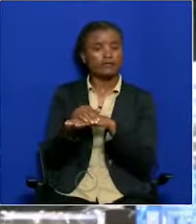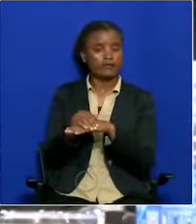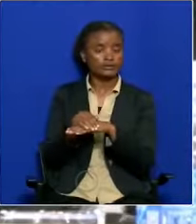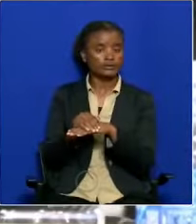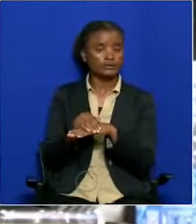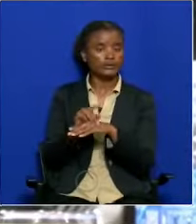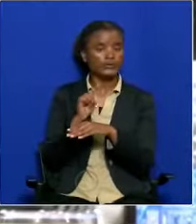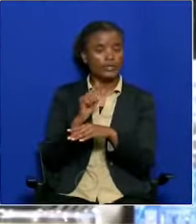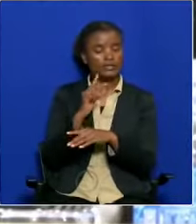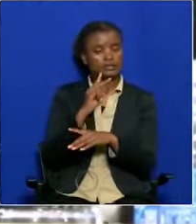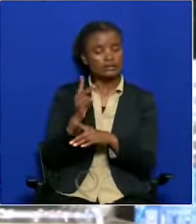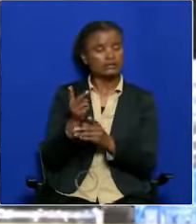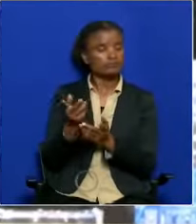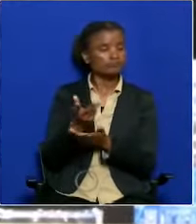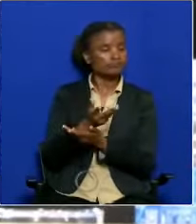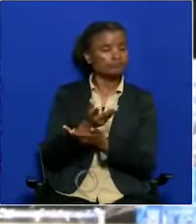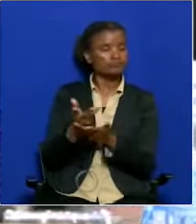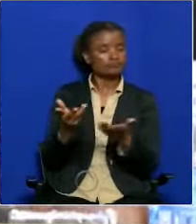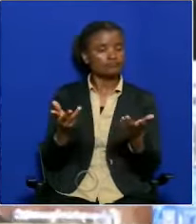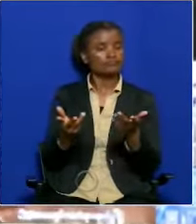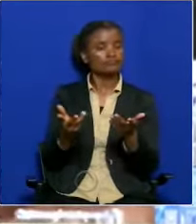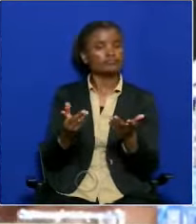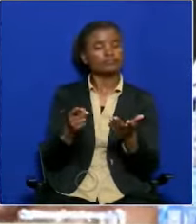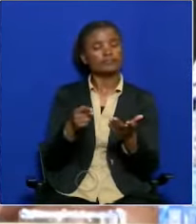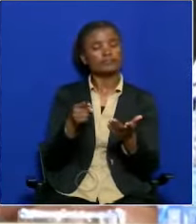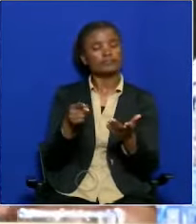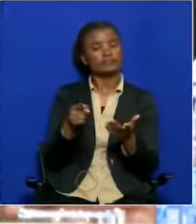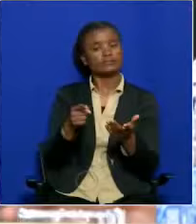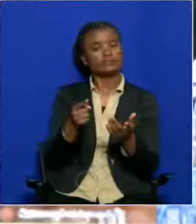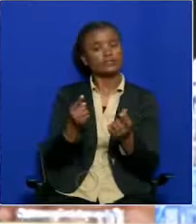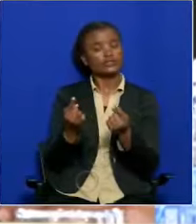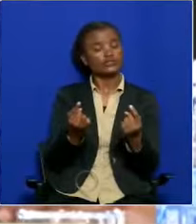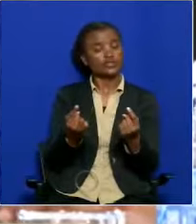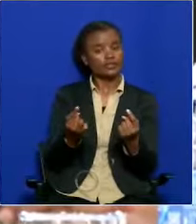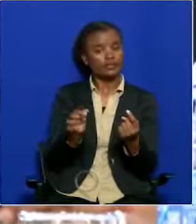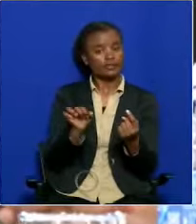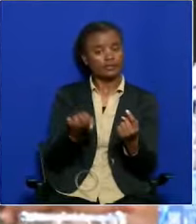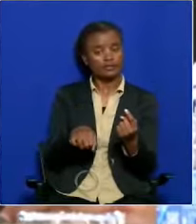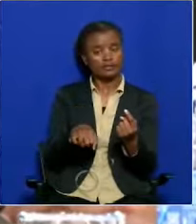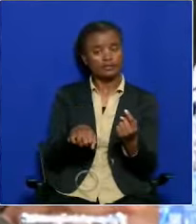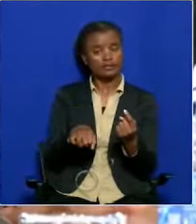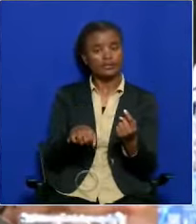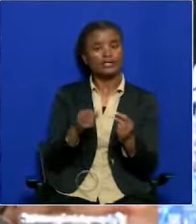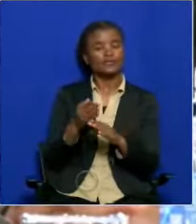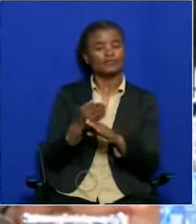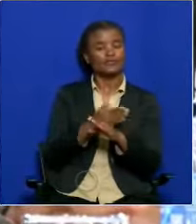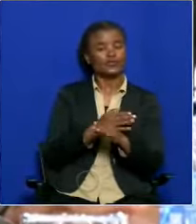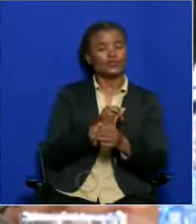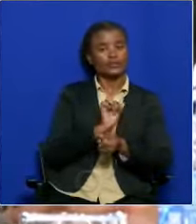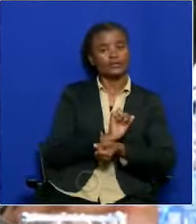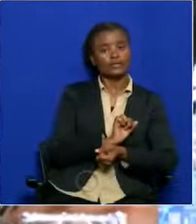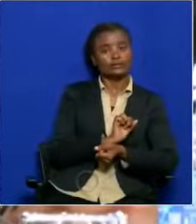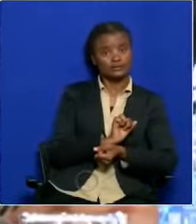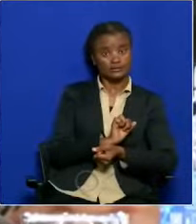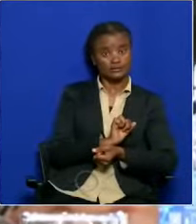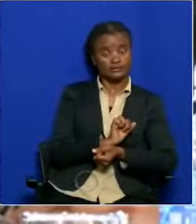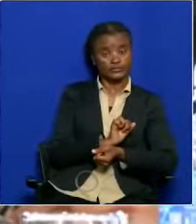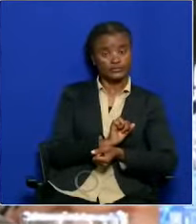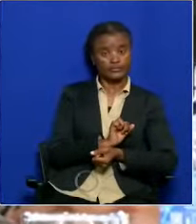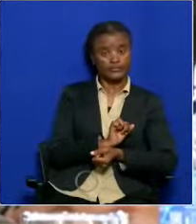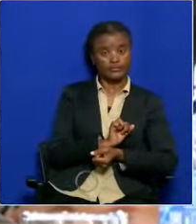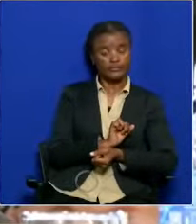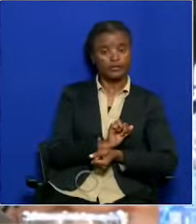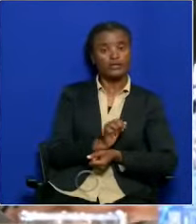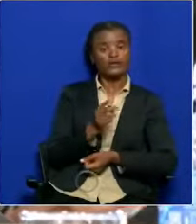you and him. Up to just before his arrest. You see all of